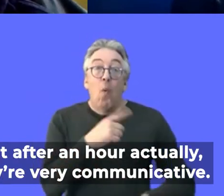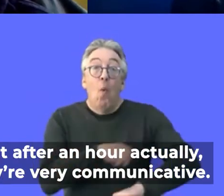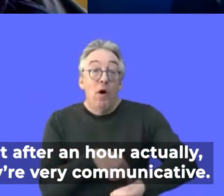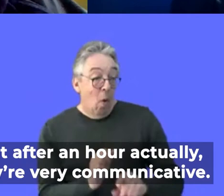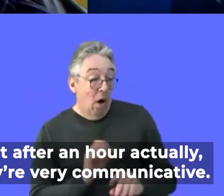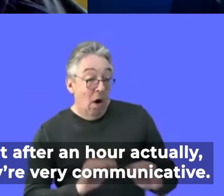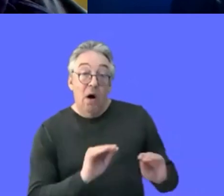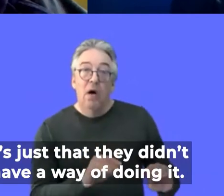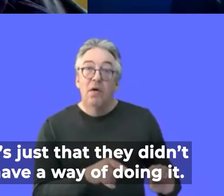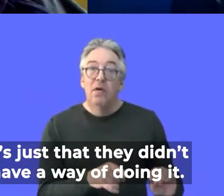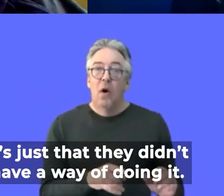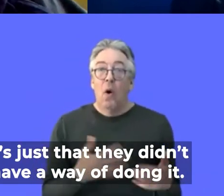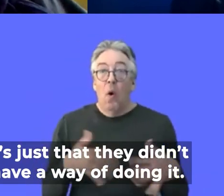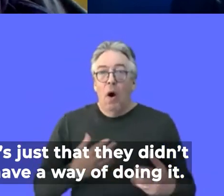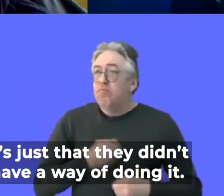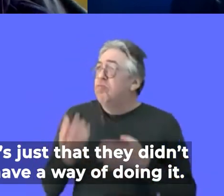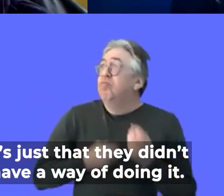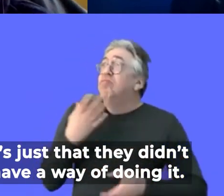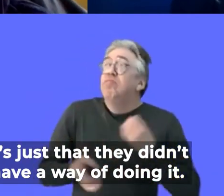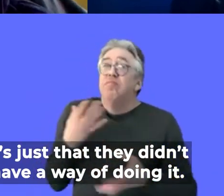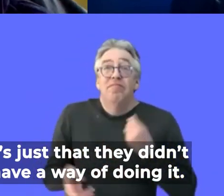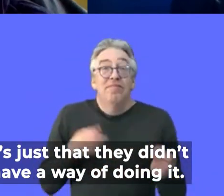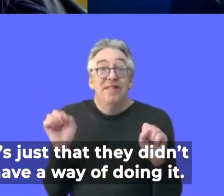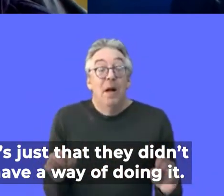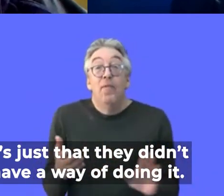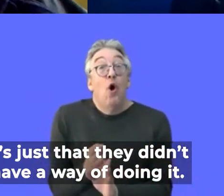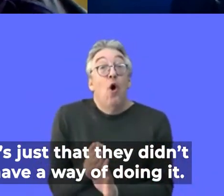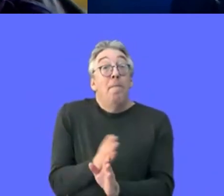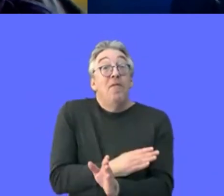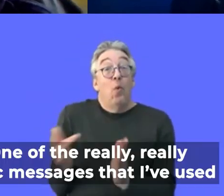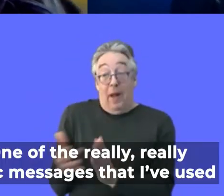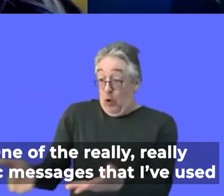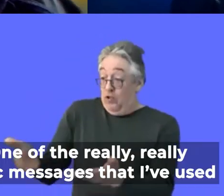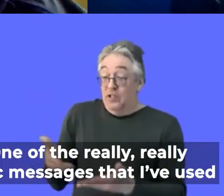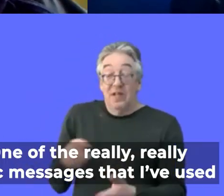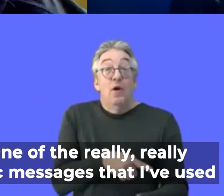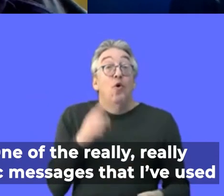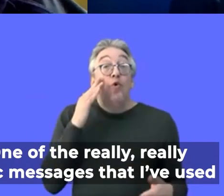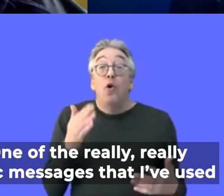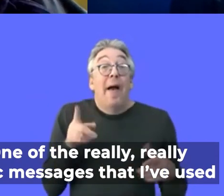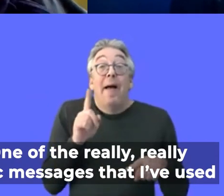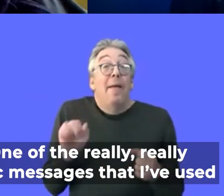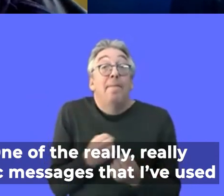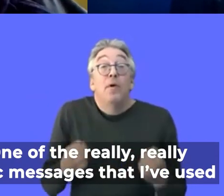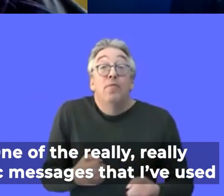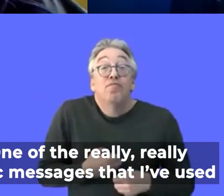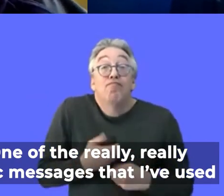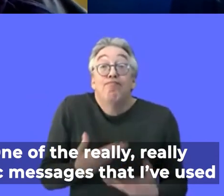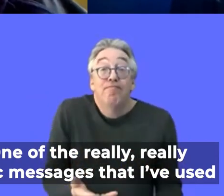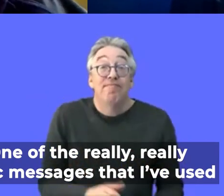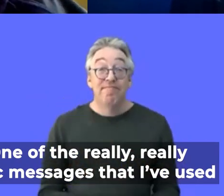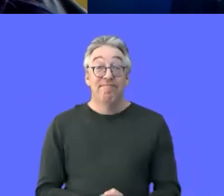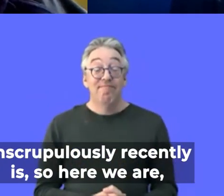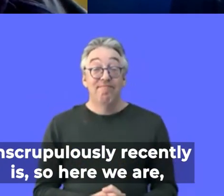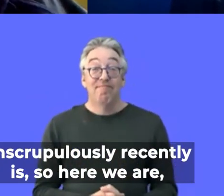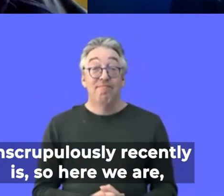actually, they're very communicative. It's just that they didn't have a way of doing it. And one of the really, really basic messages that